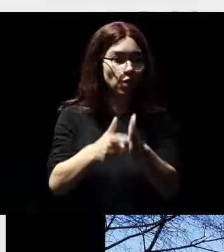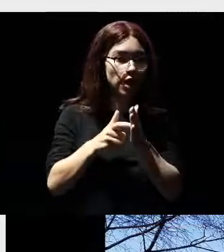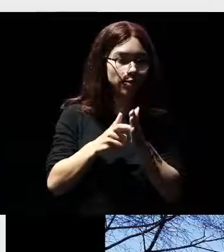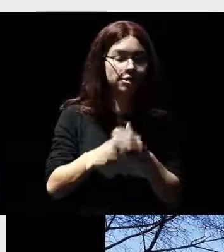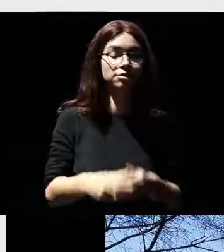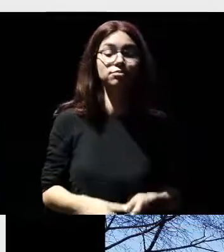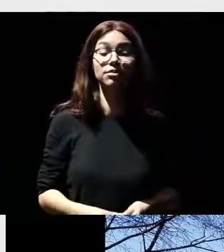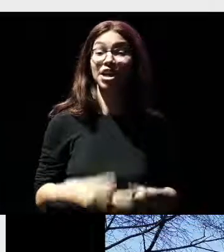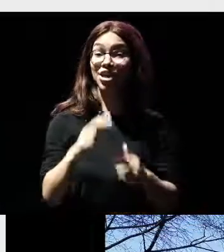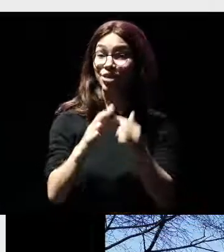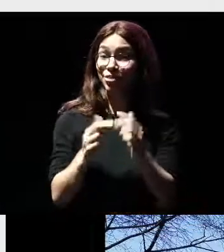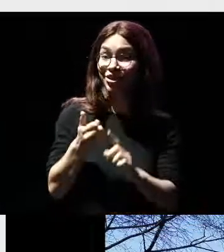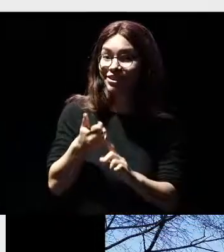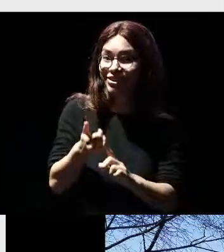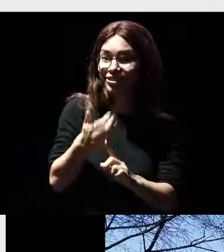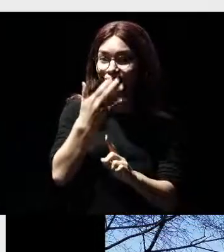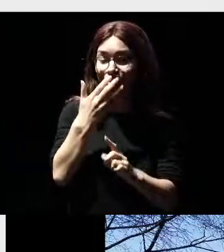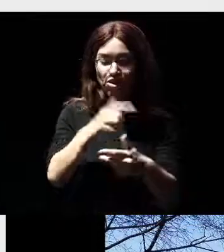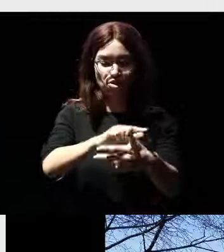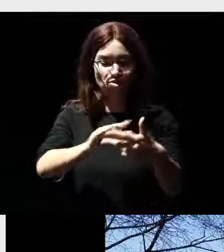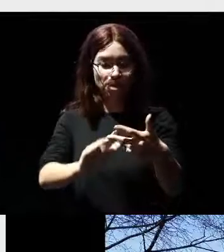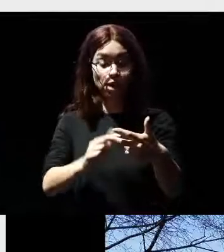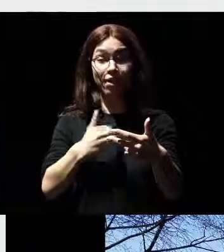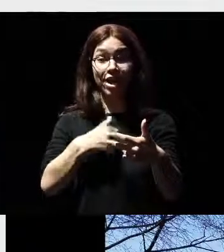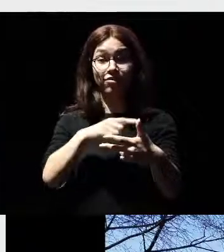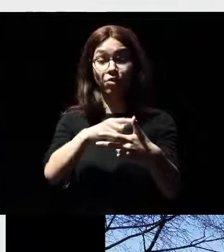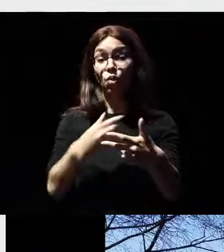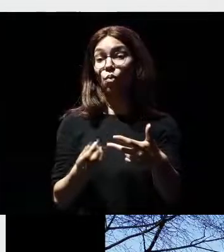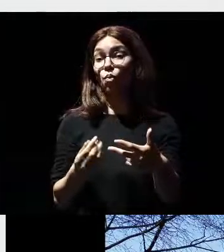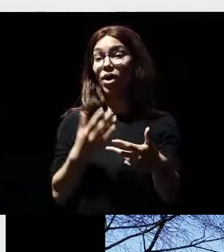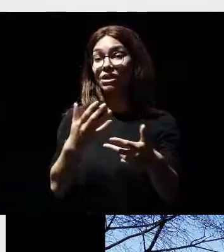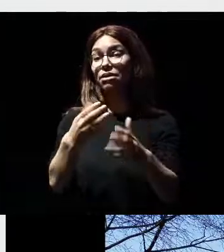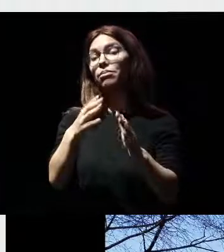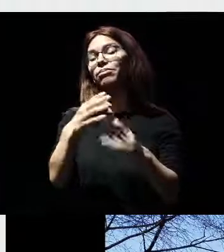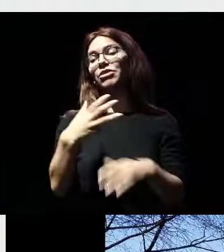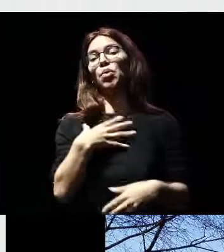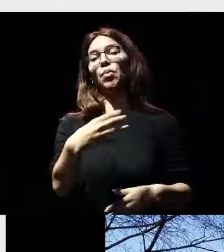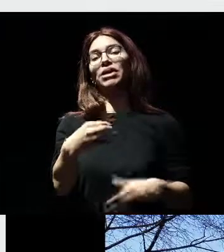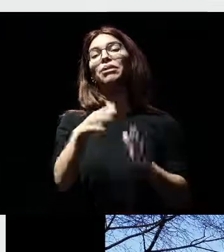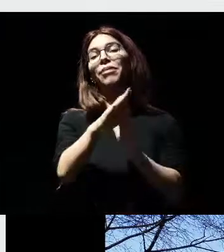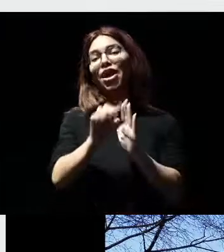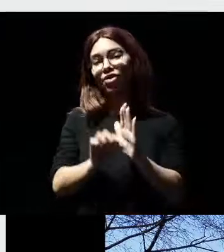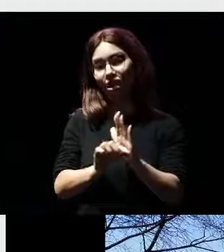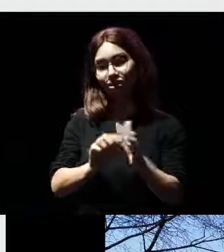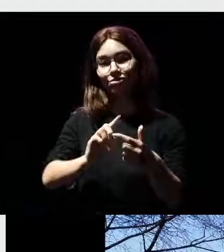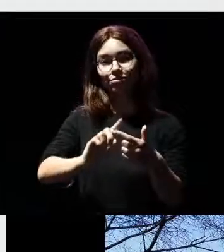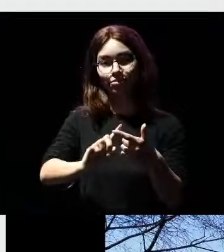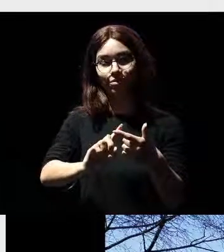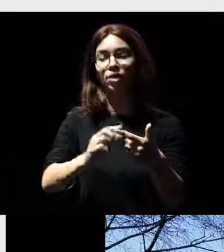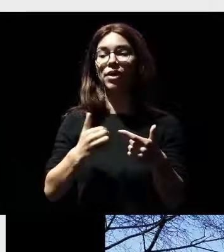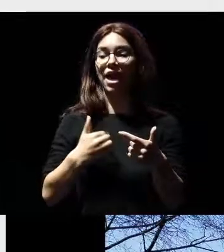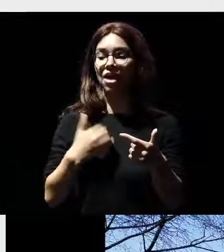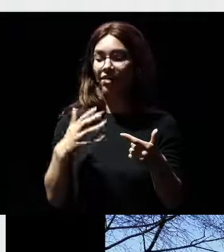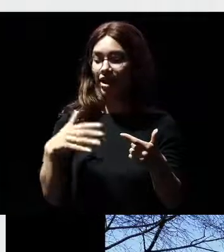3 colors. There's a white background. Then there's a